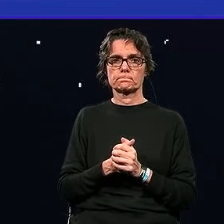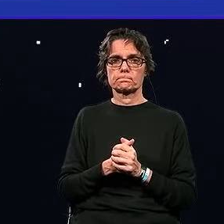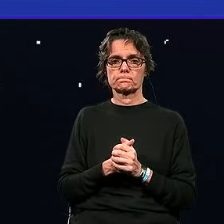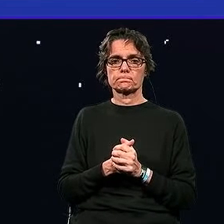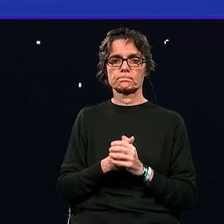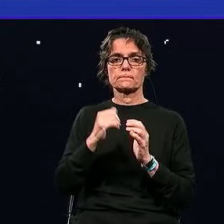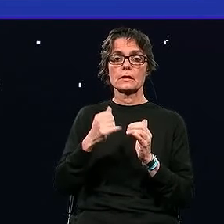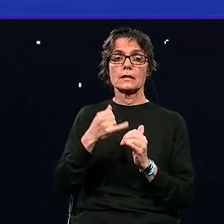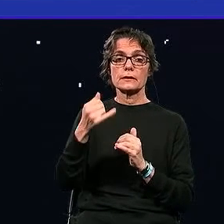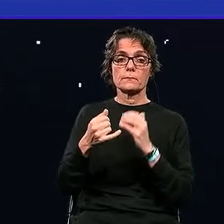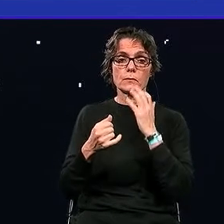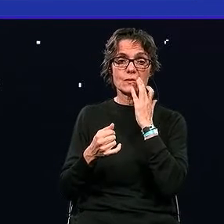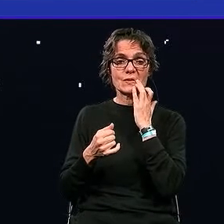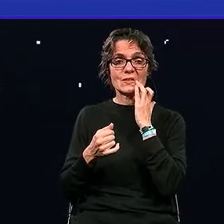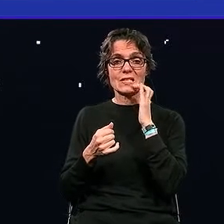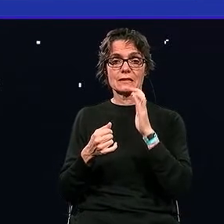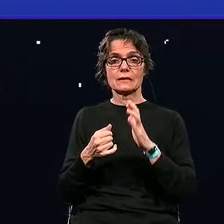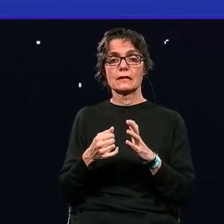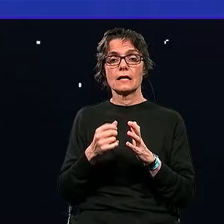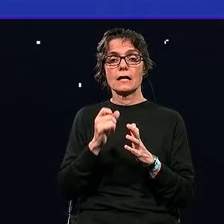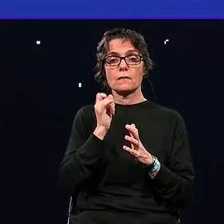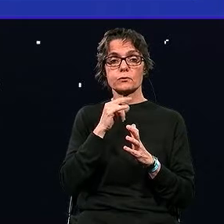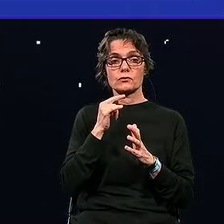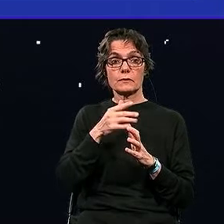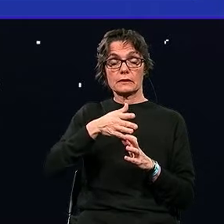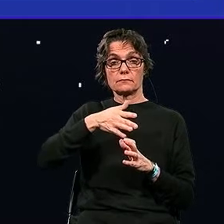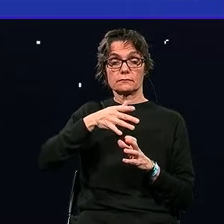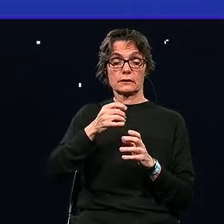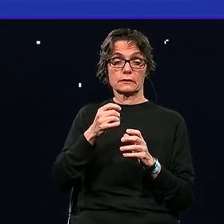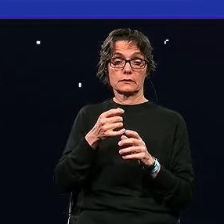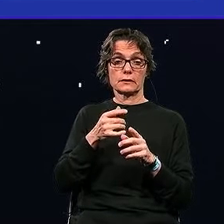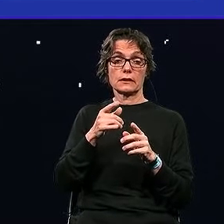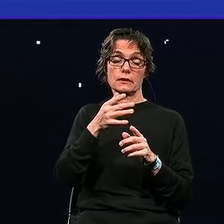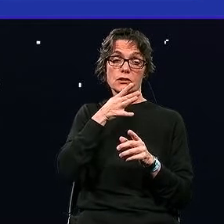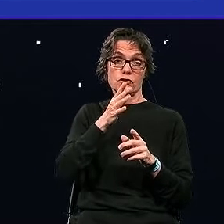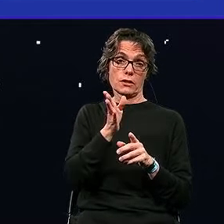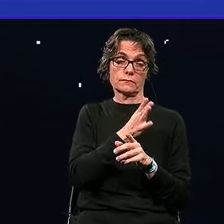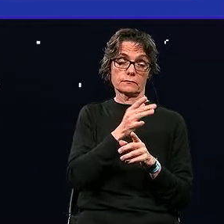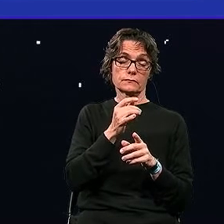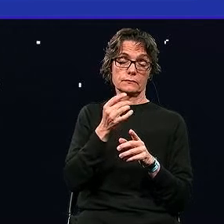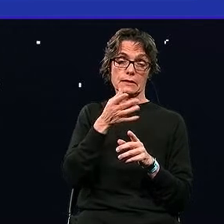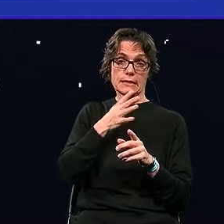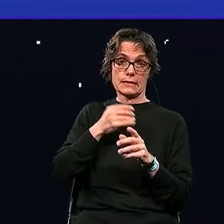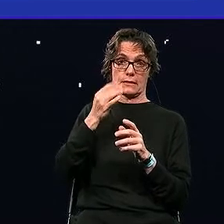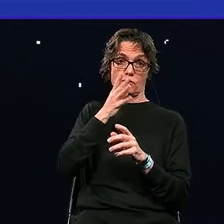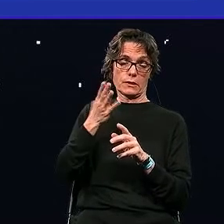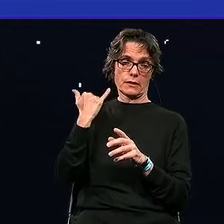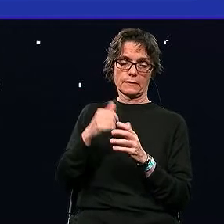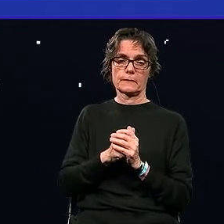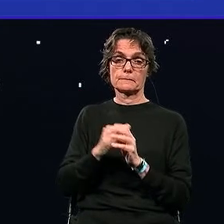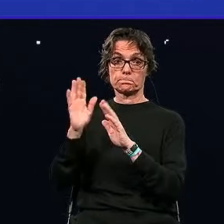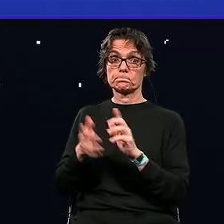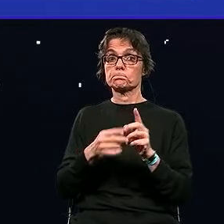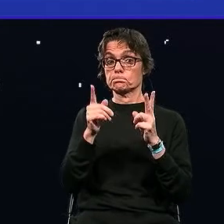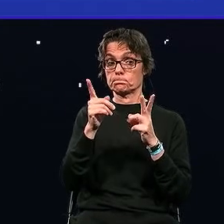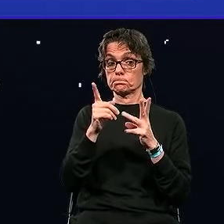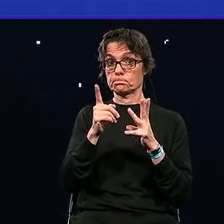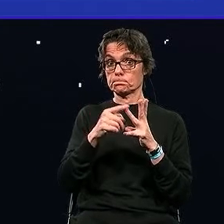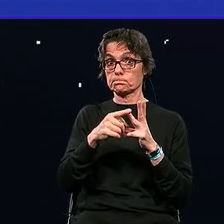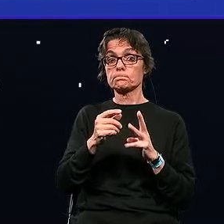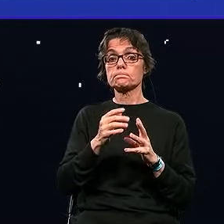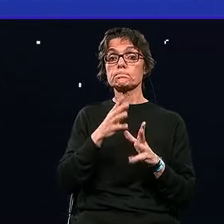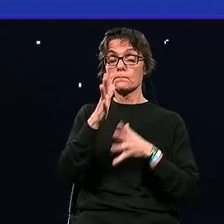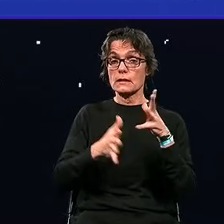meat alternatives because the previous speaker covered that one. Number 3, industry.